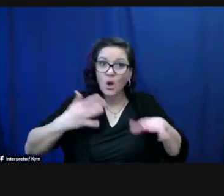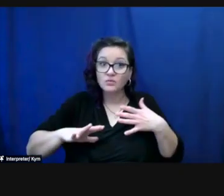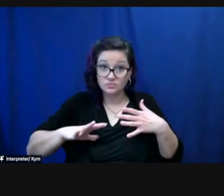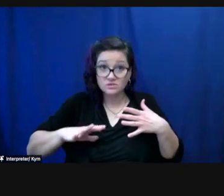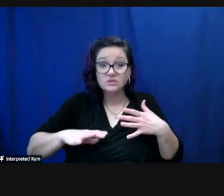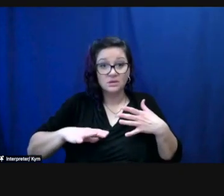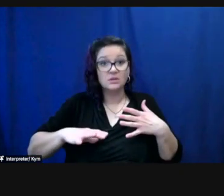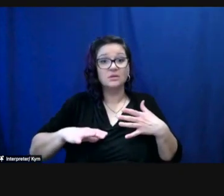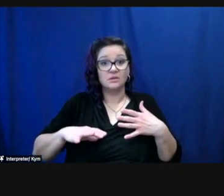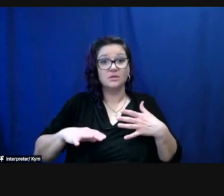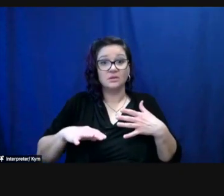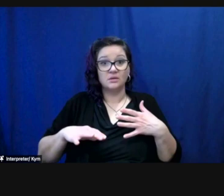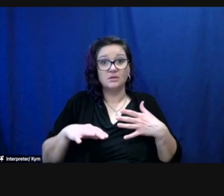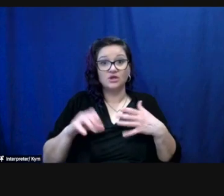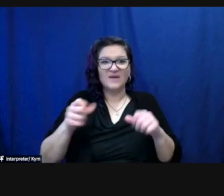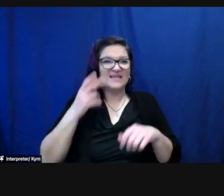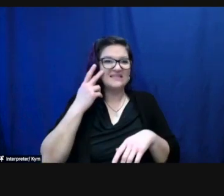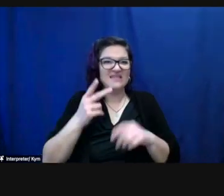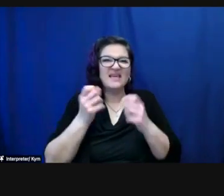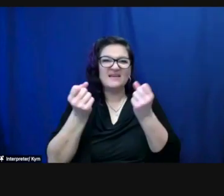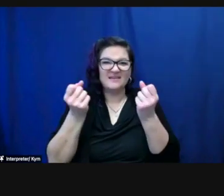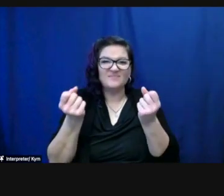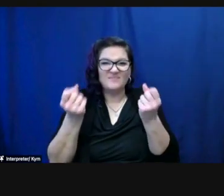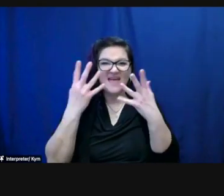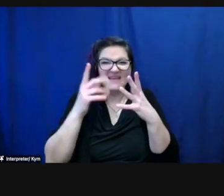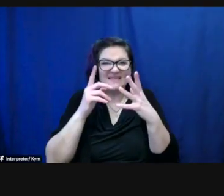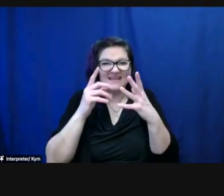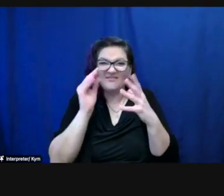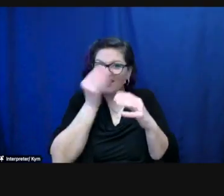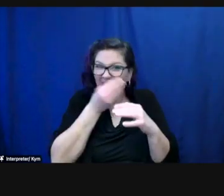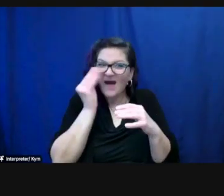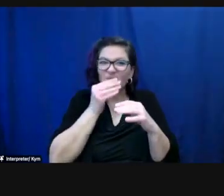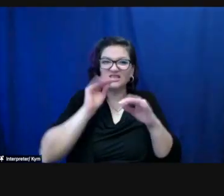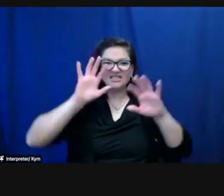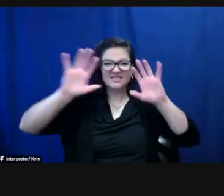the clothes. And you can see this one has lots and lots of